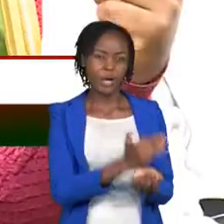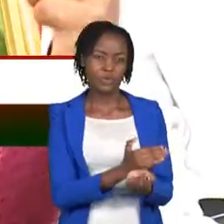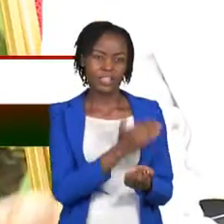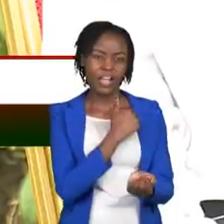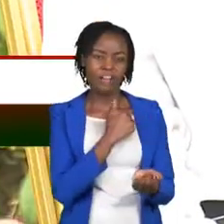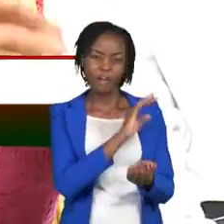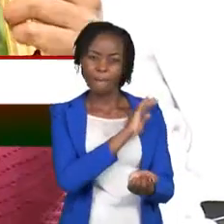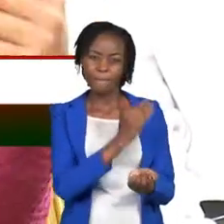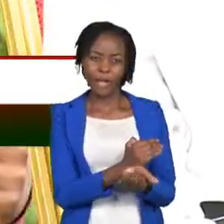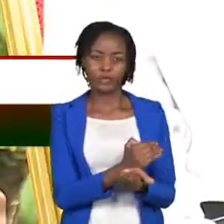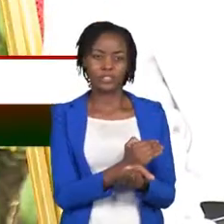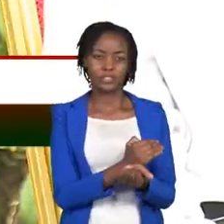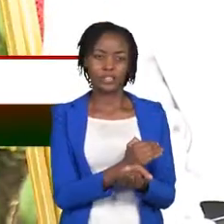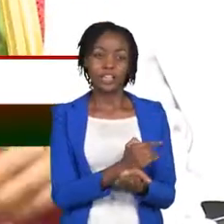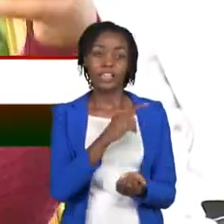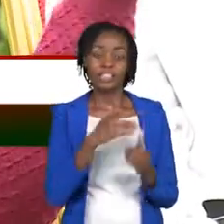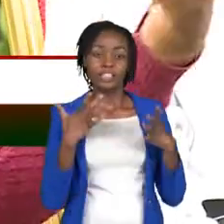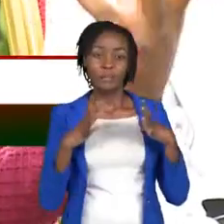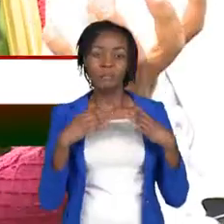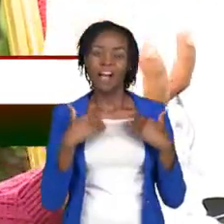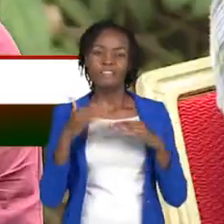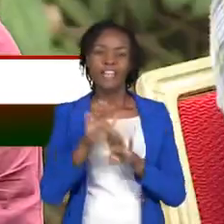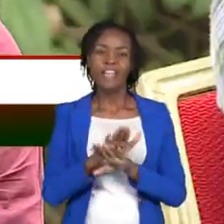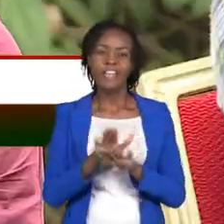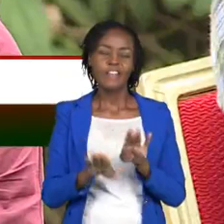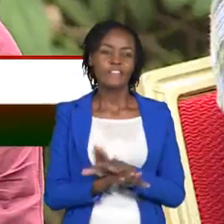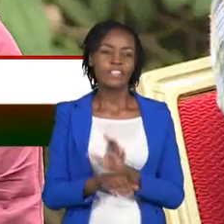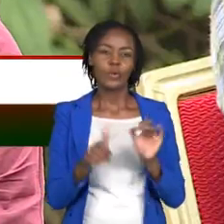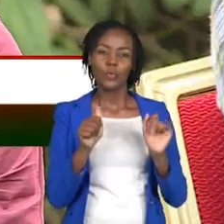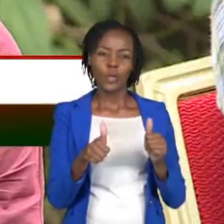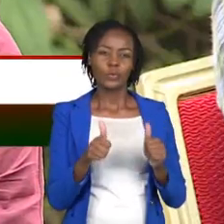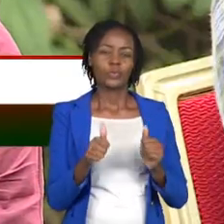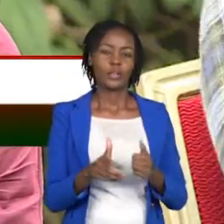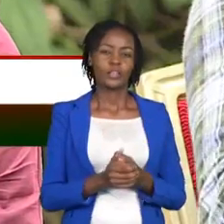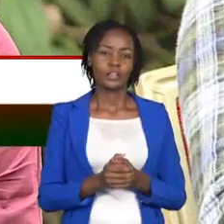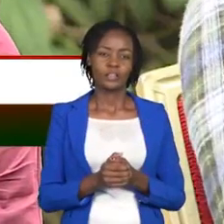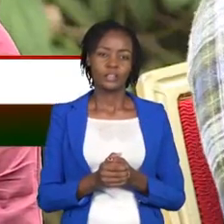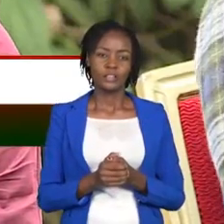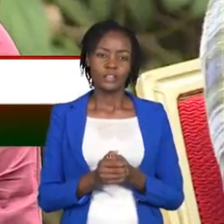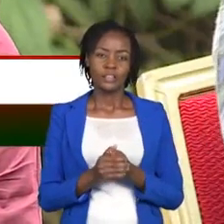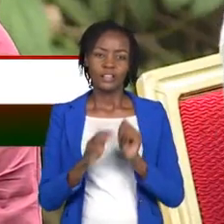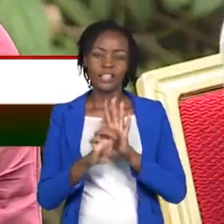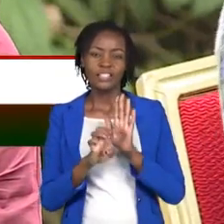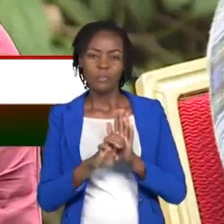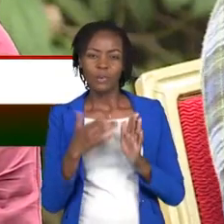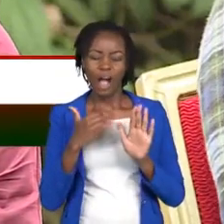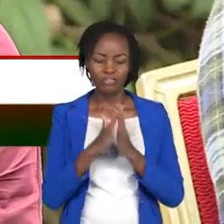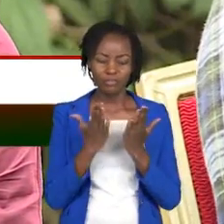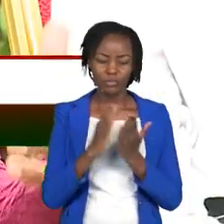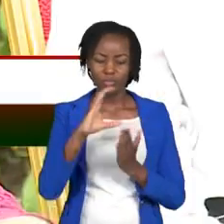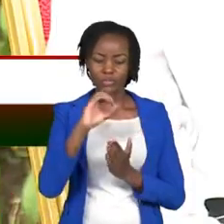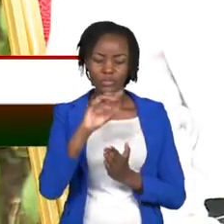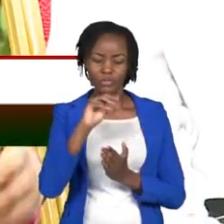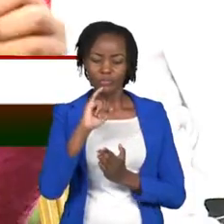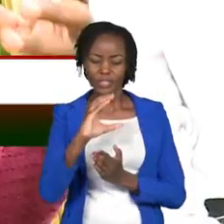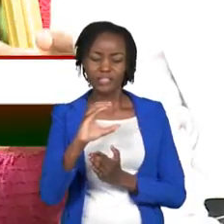that don't exist. These guys have everything made out of them. Channels, comic books, days